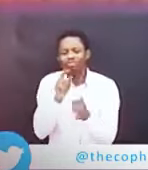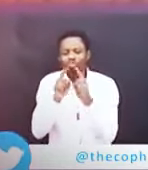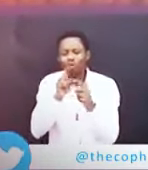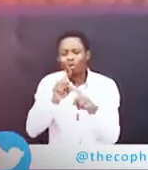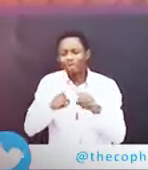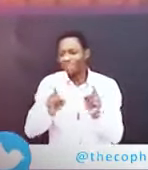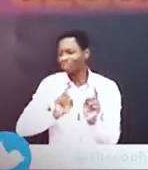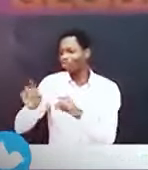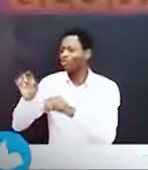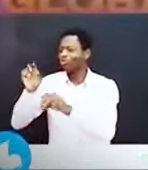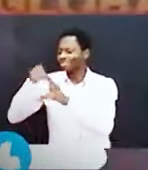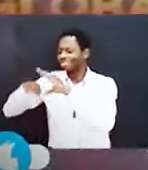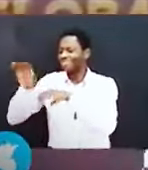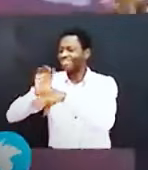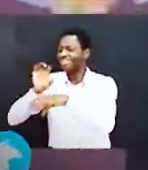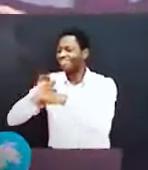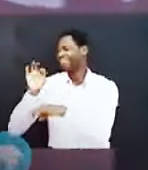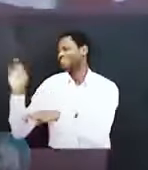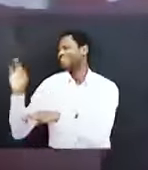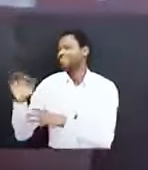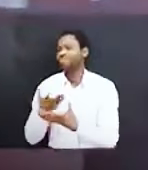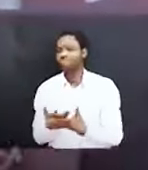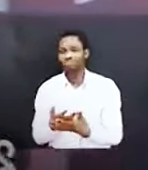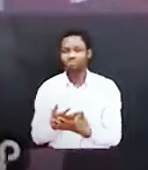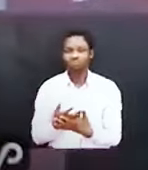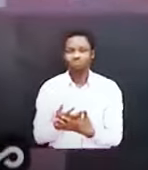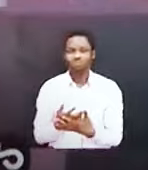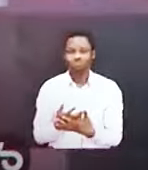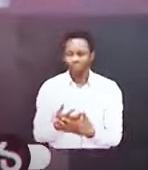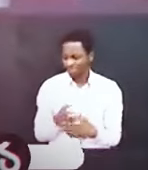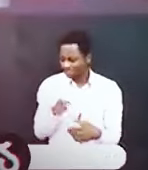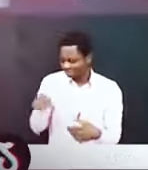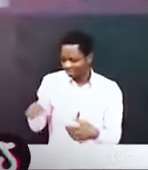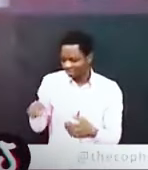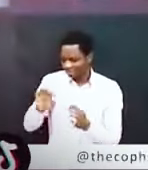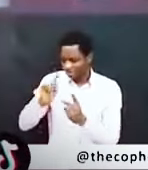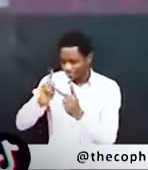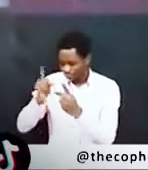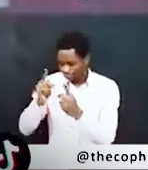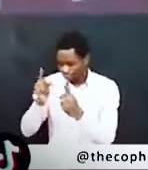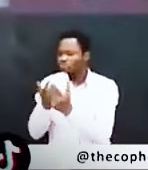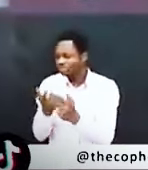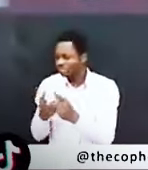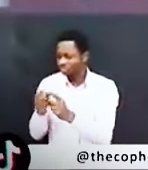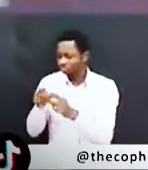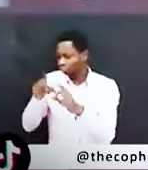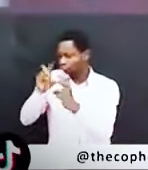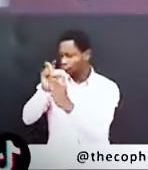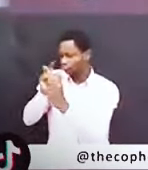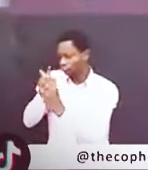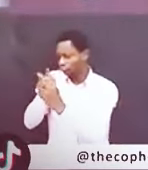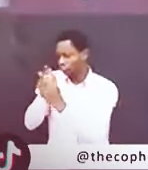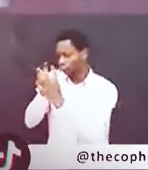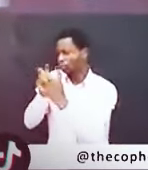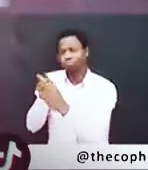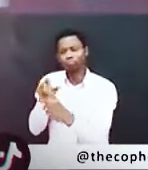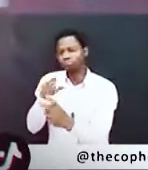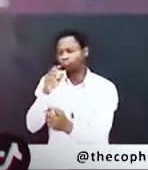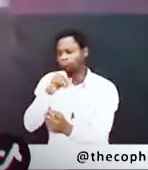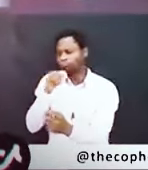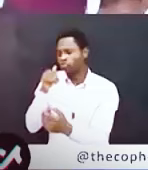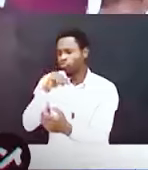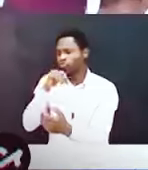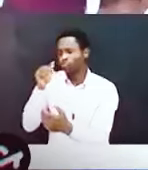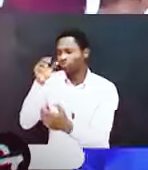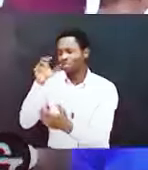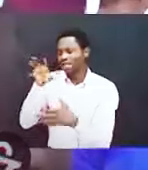These people, they are saying that even quarreling, we have to try to avoid it. Strong disagreement, we have to try and then